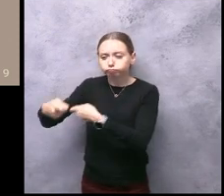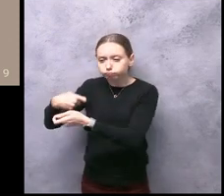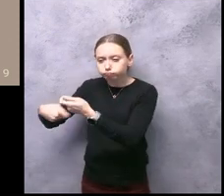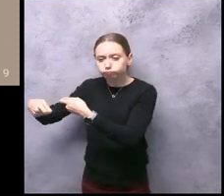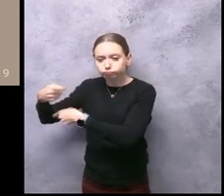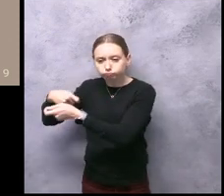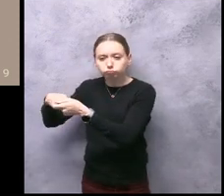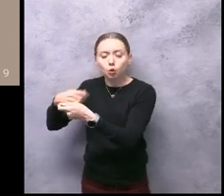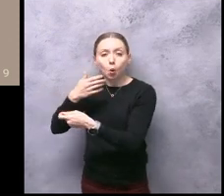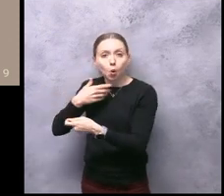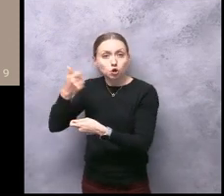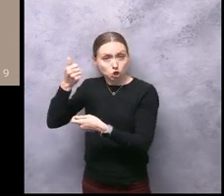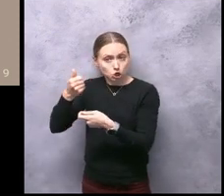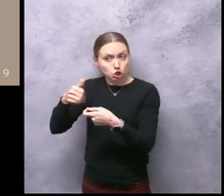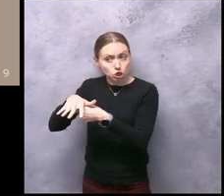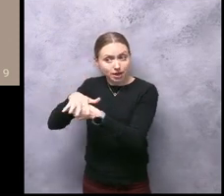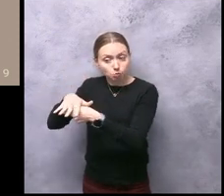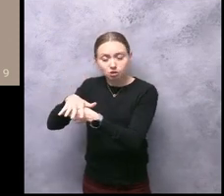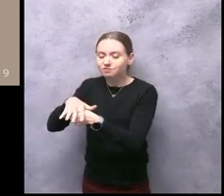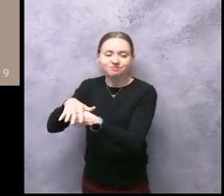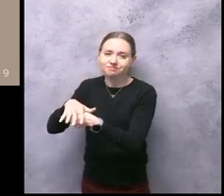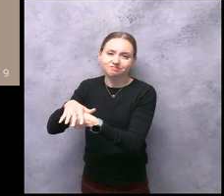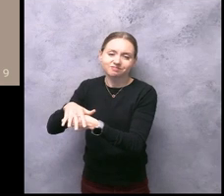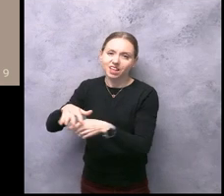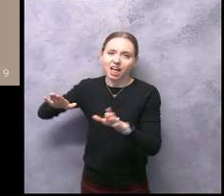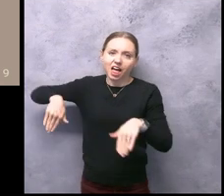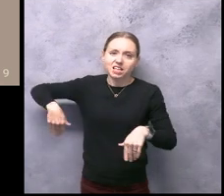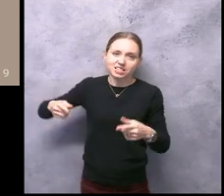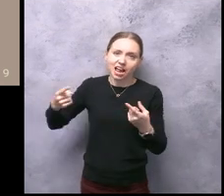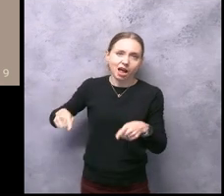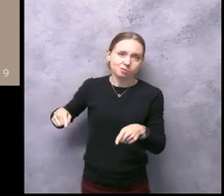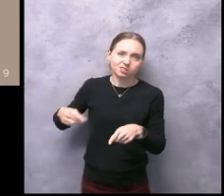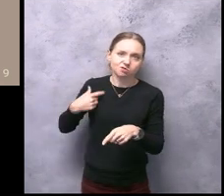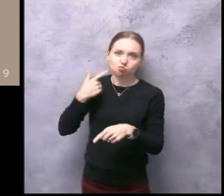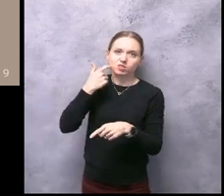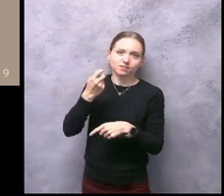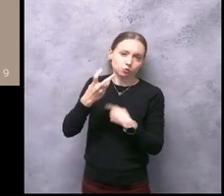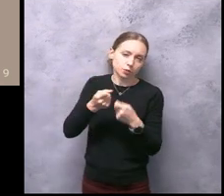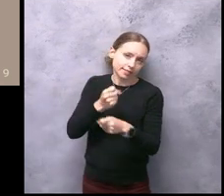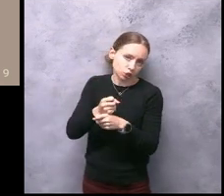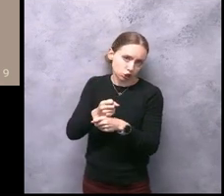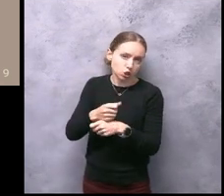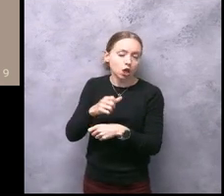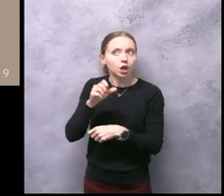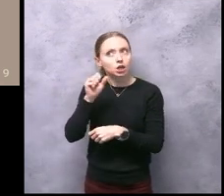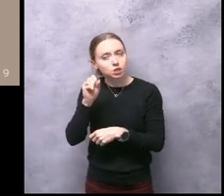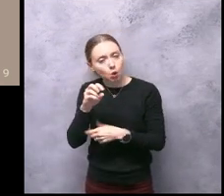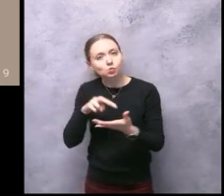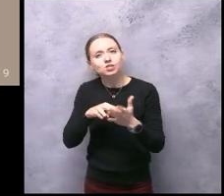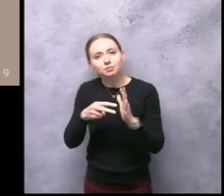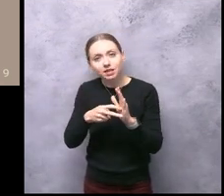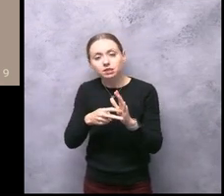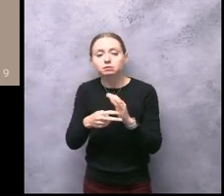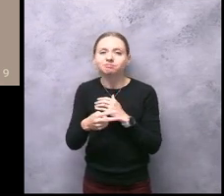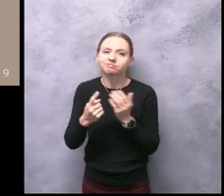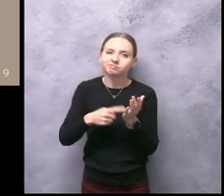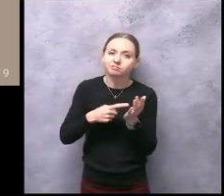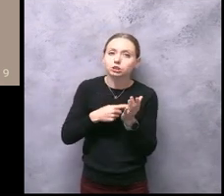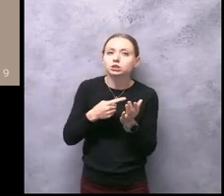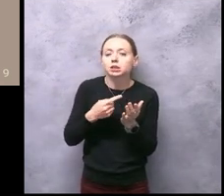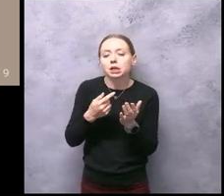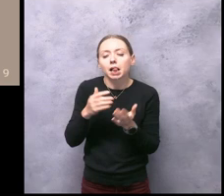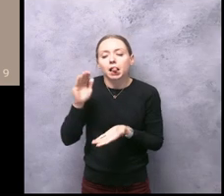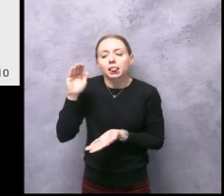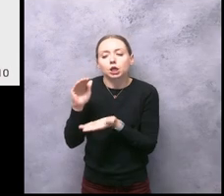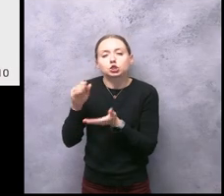neighborhoods hasn't happened as much over the past year or two. And so therefore we've seen slightly fewer students in some of these established